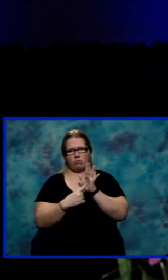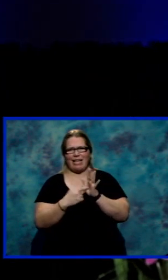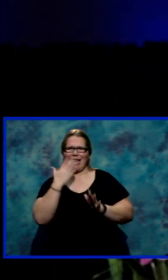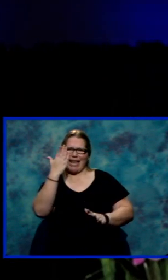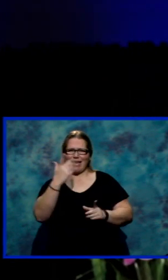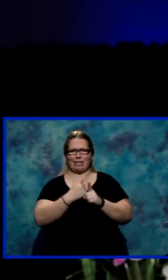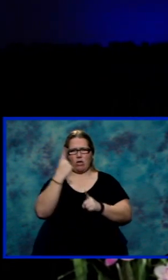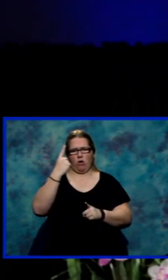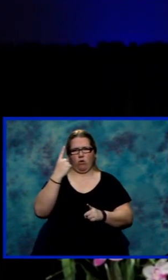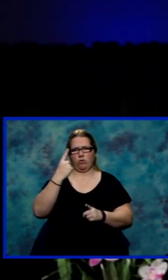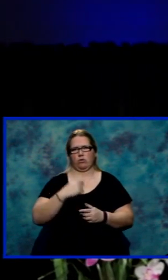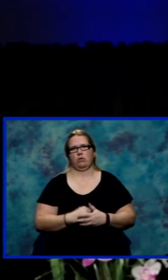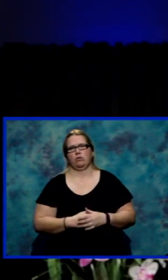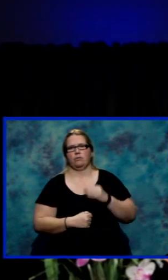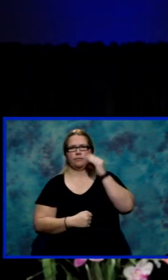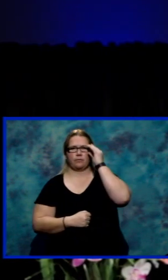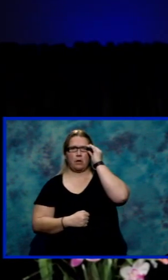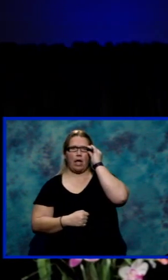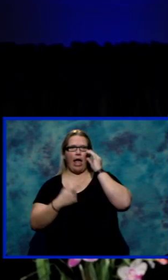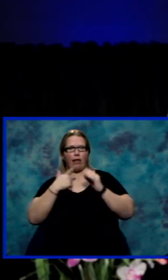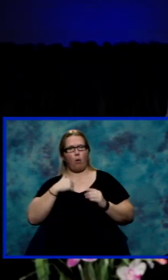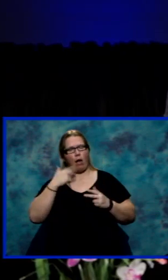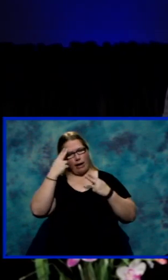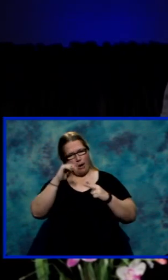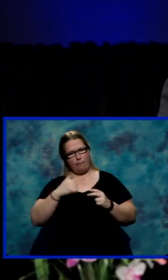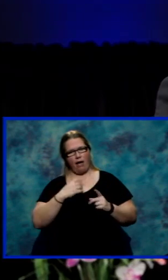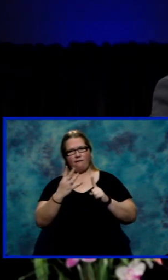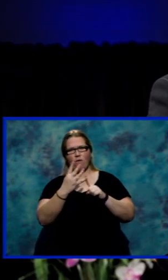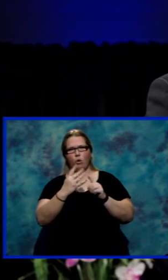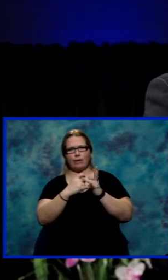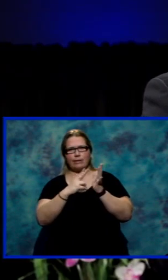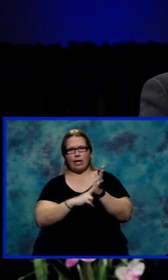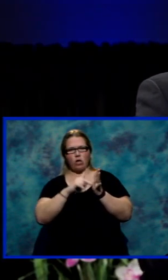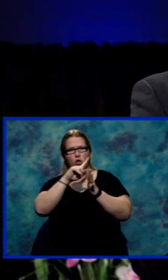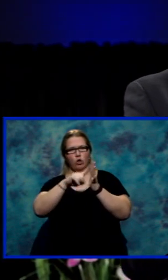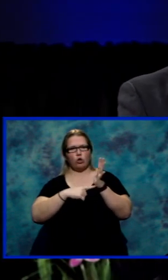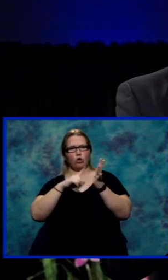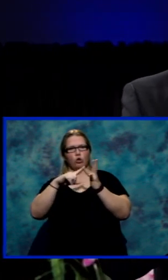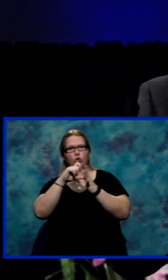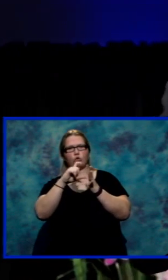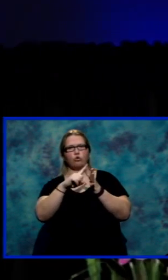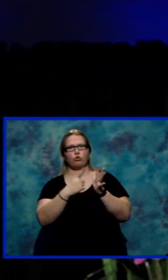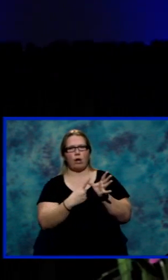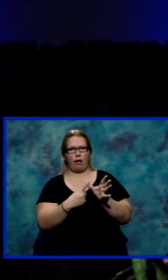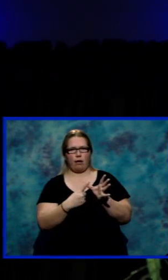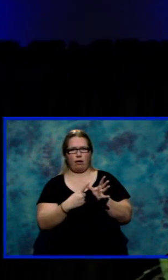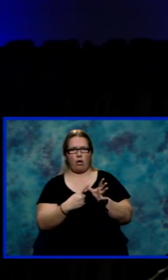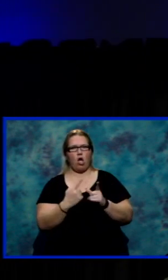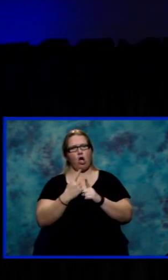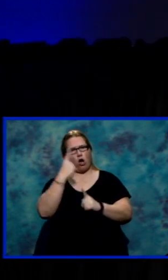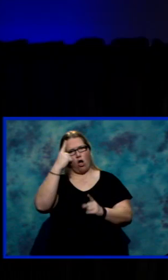God. And therefore, I'm going to name my fourth son Judah, God be